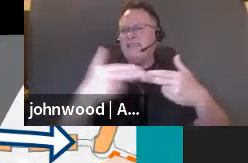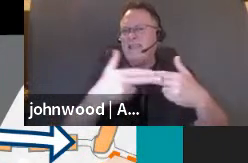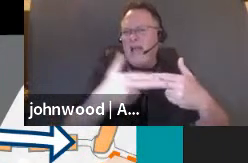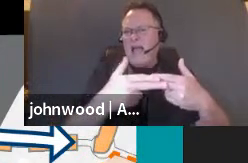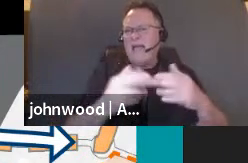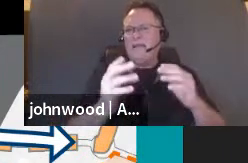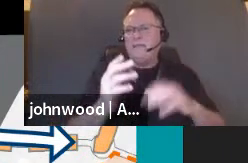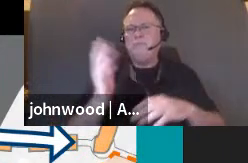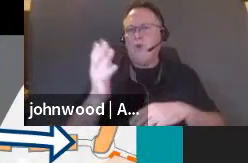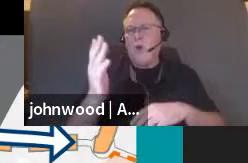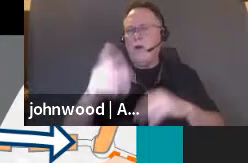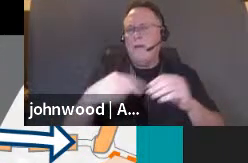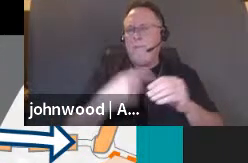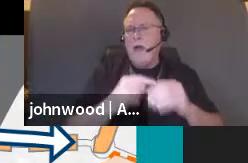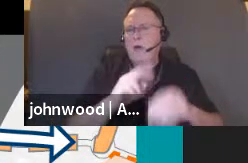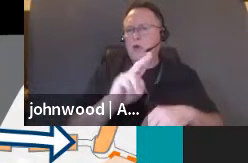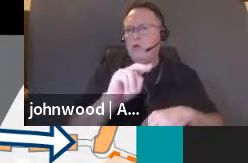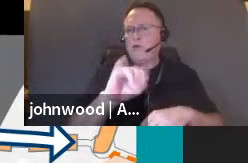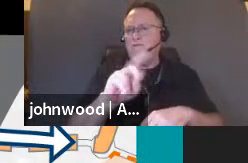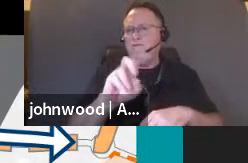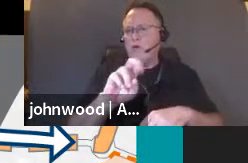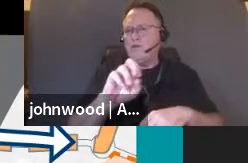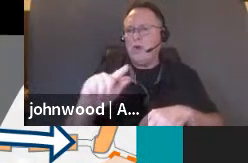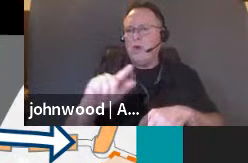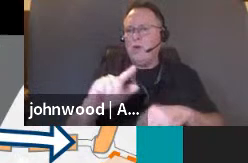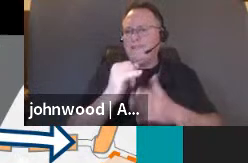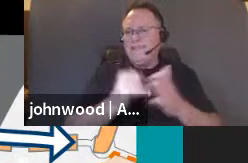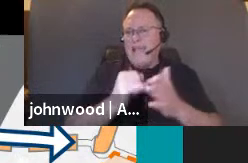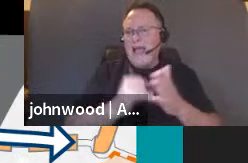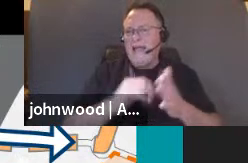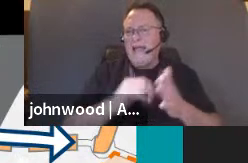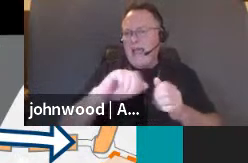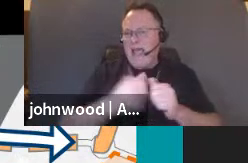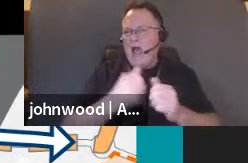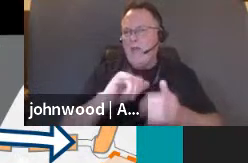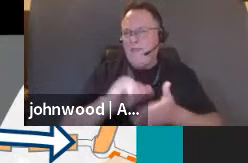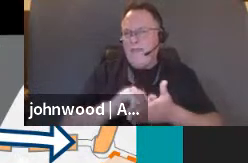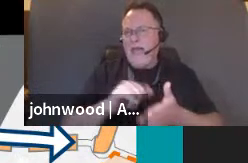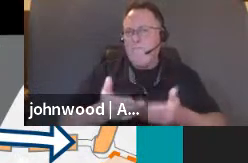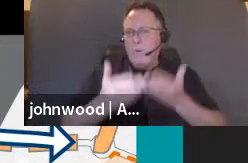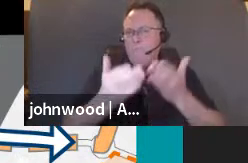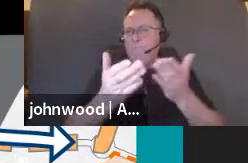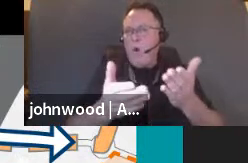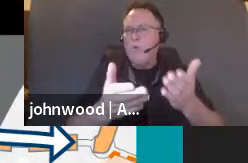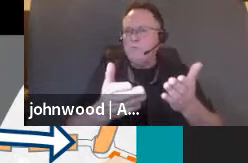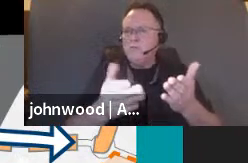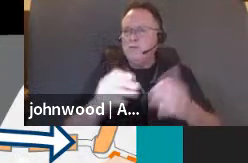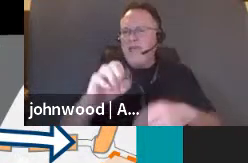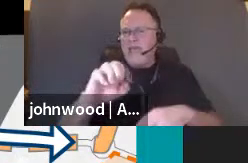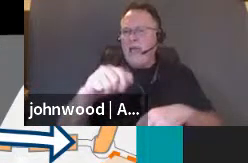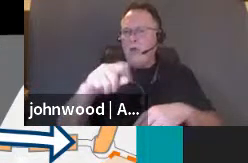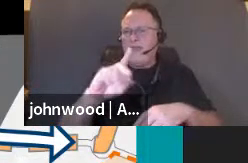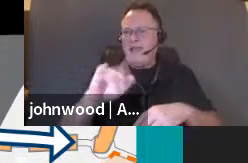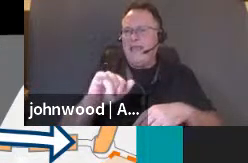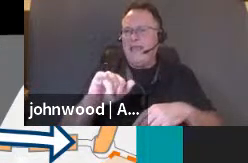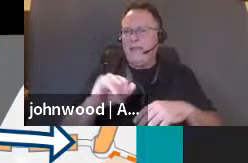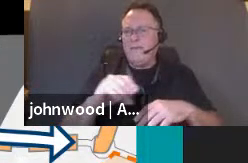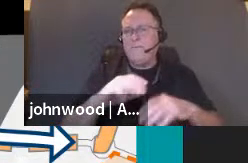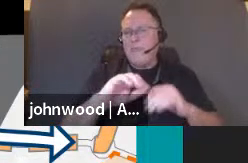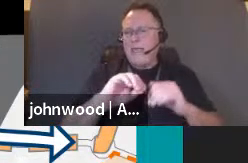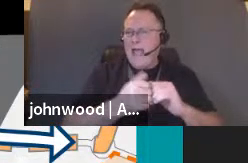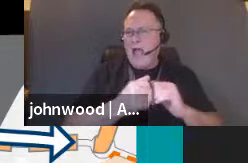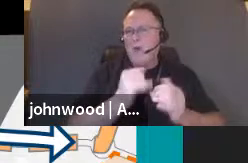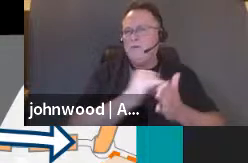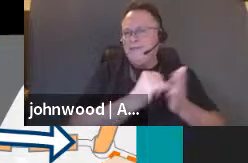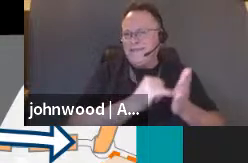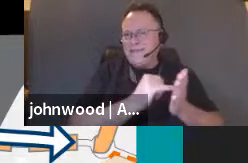universal design, what that means and how that promotes equity. I'm also going to go over how well designed, really